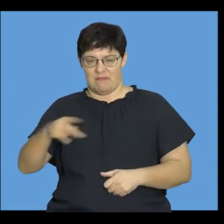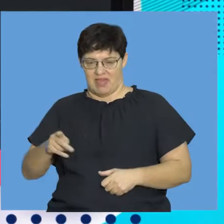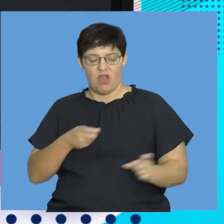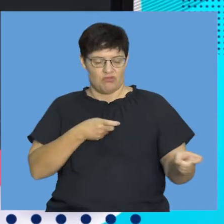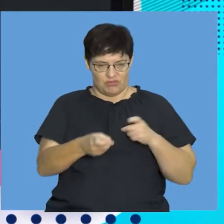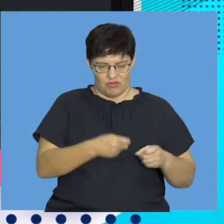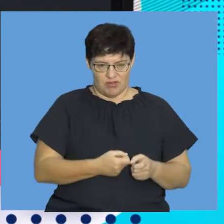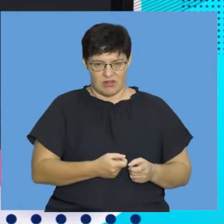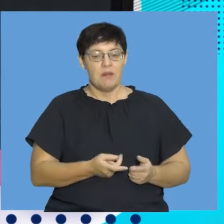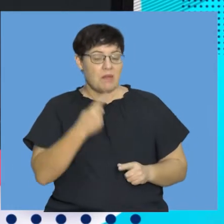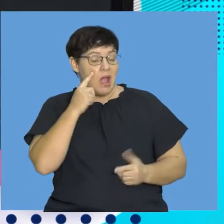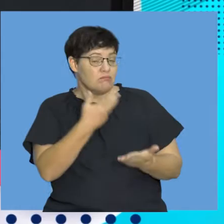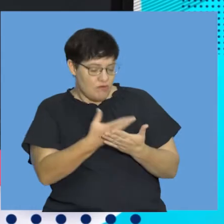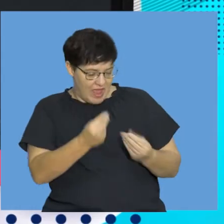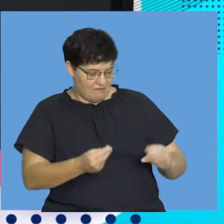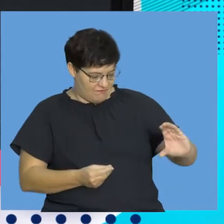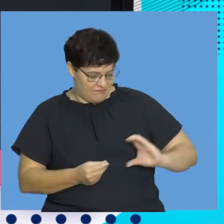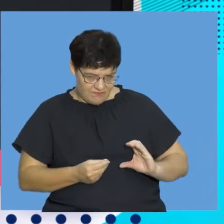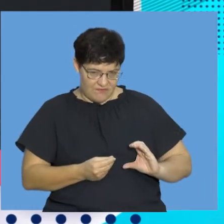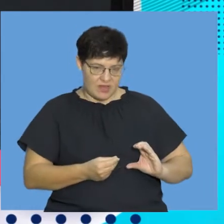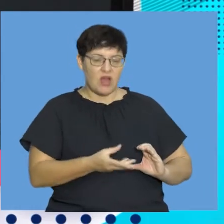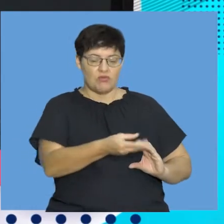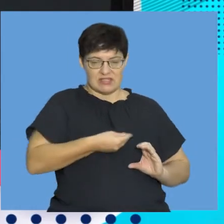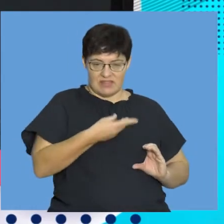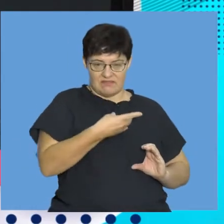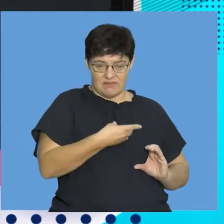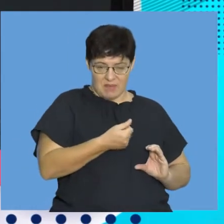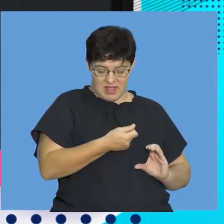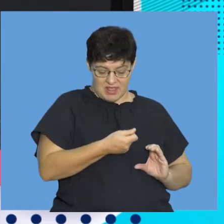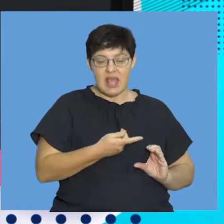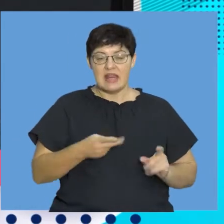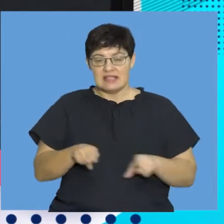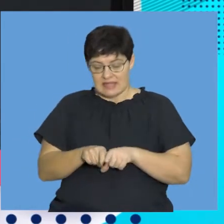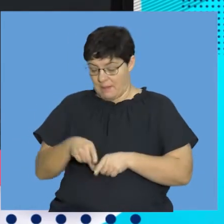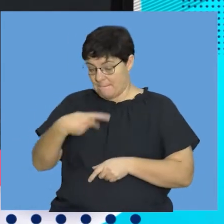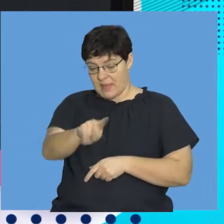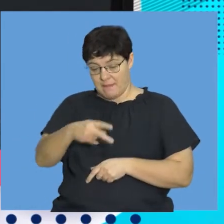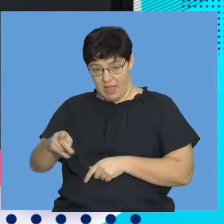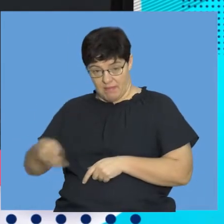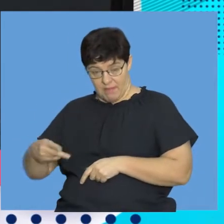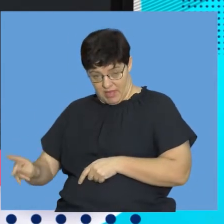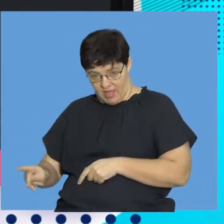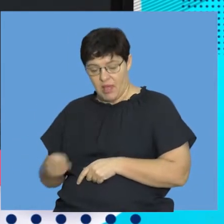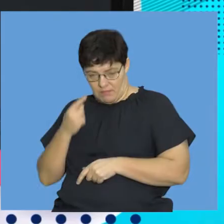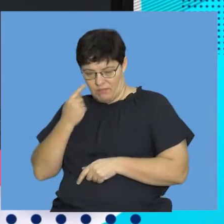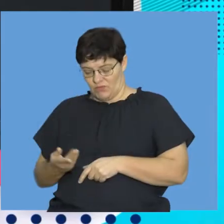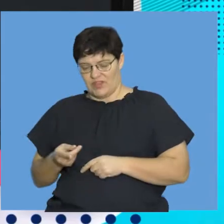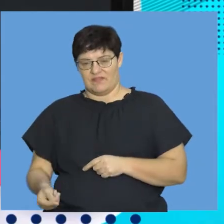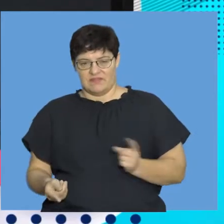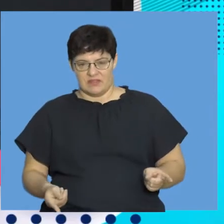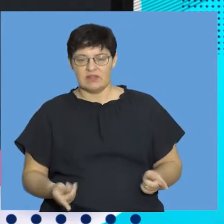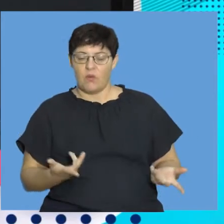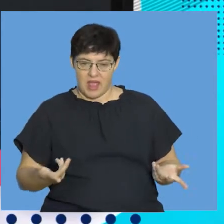payments. All the monies that are being received and all the monies that are being paid out. You can actually see that in